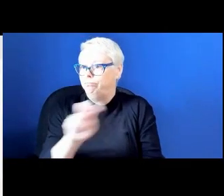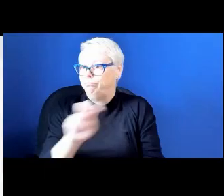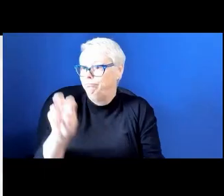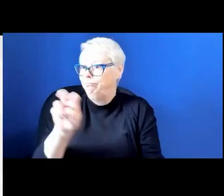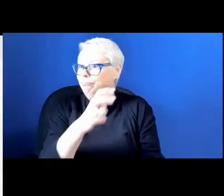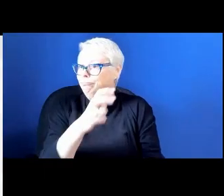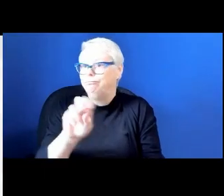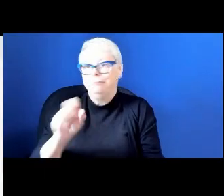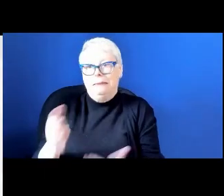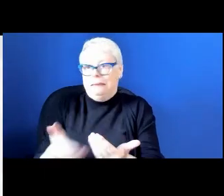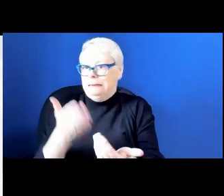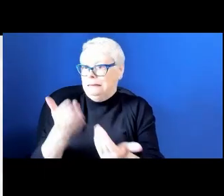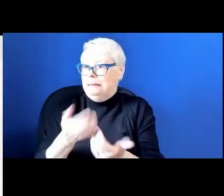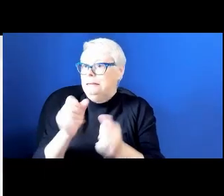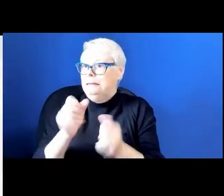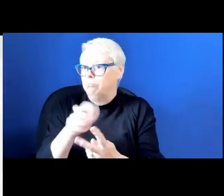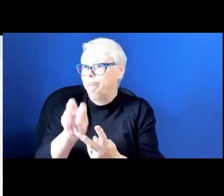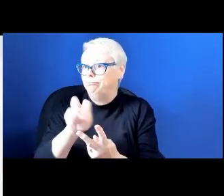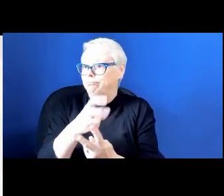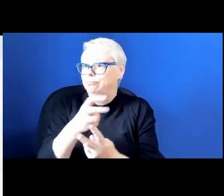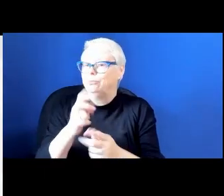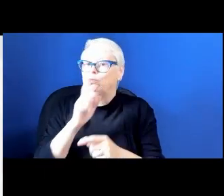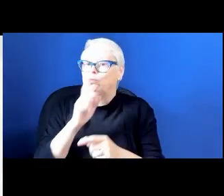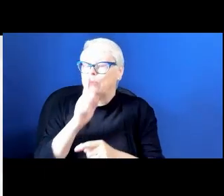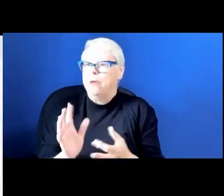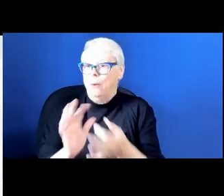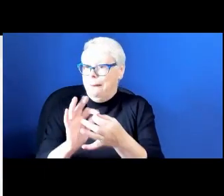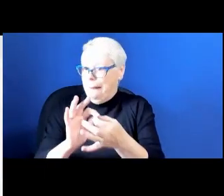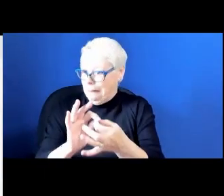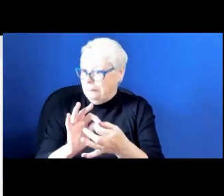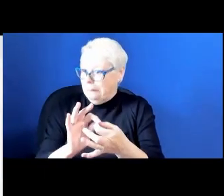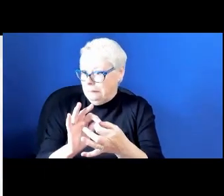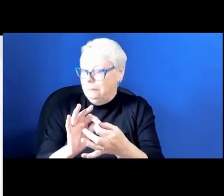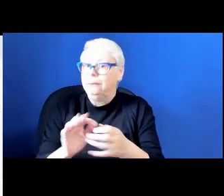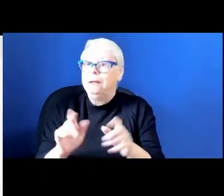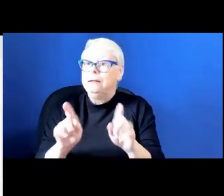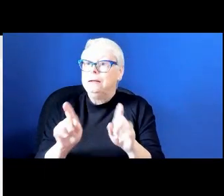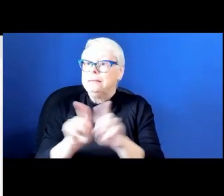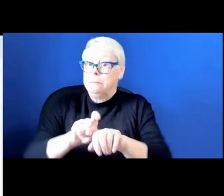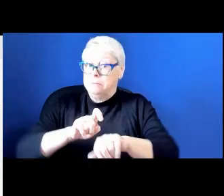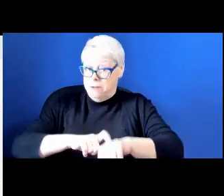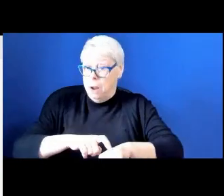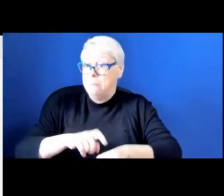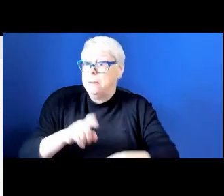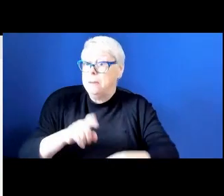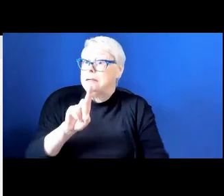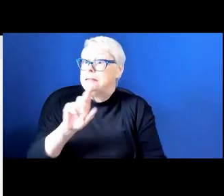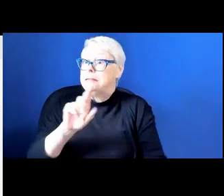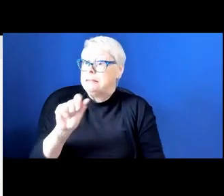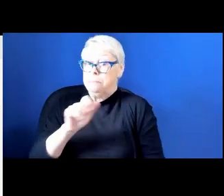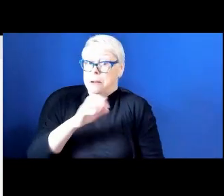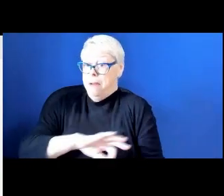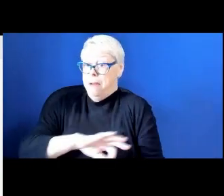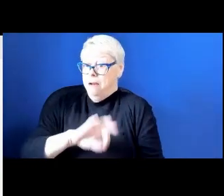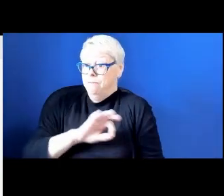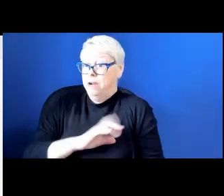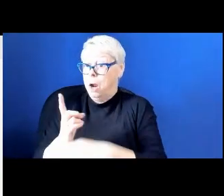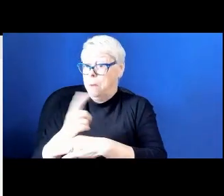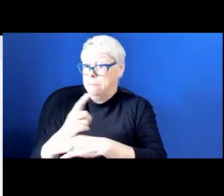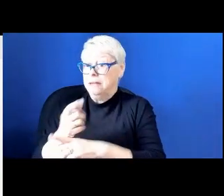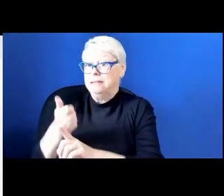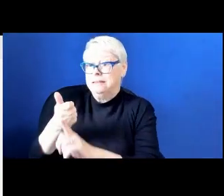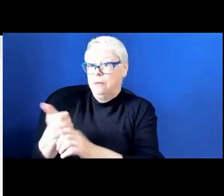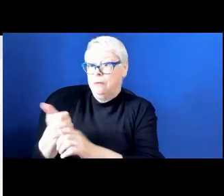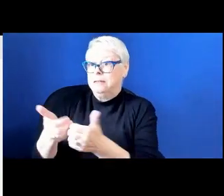Benefits Wayfinder. They are interconnected, and at the same time, Disability Benefits Compass is a standalone tool that you